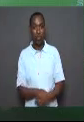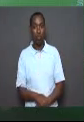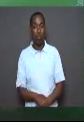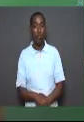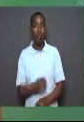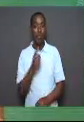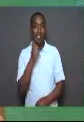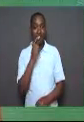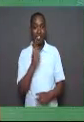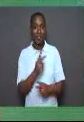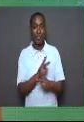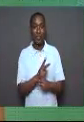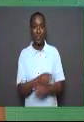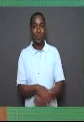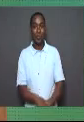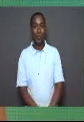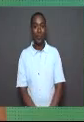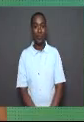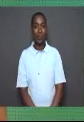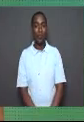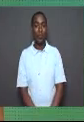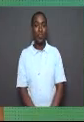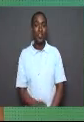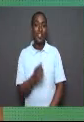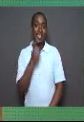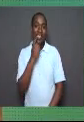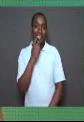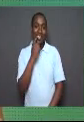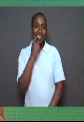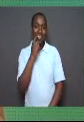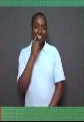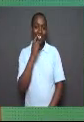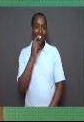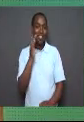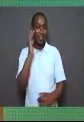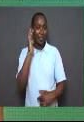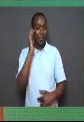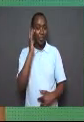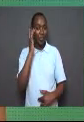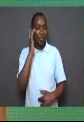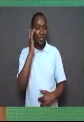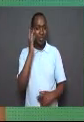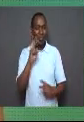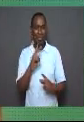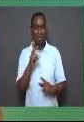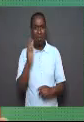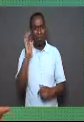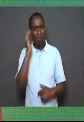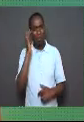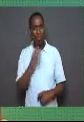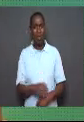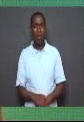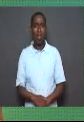comfort. Tooth and gum disease can be painful, and